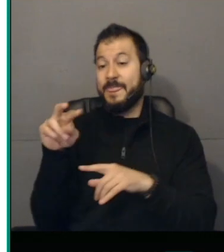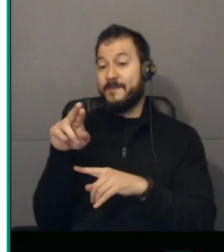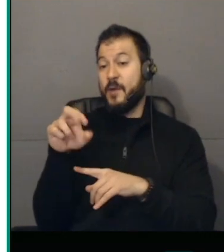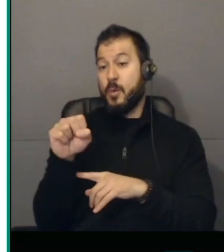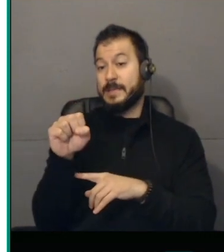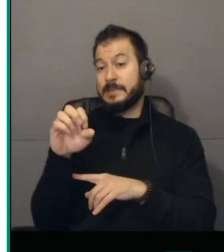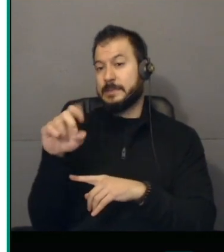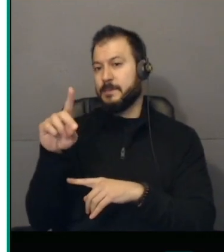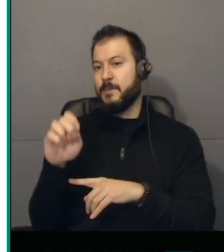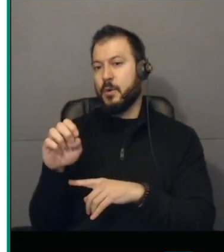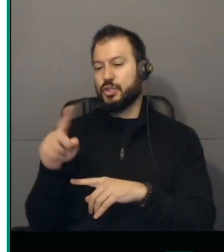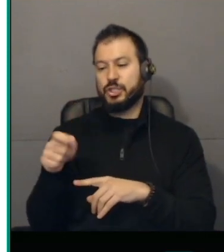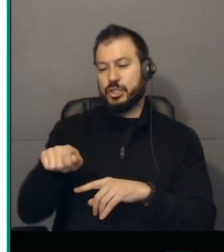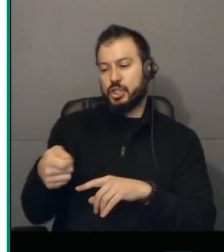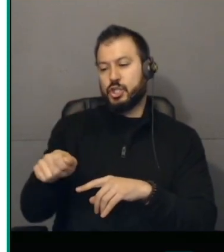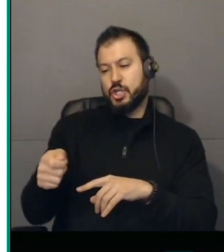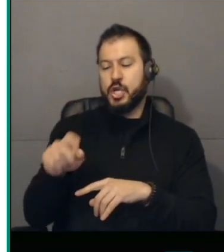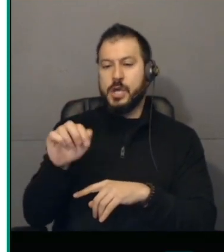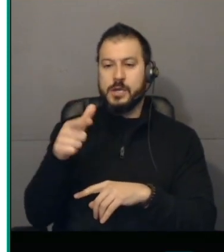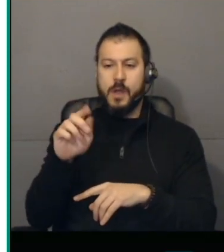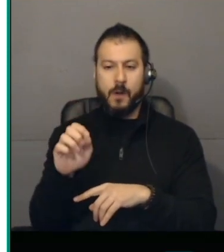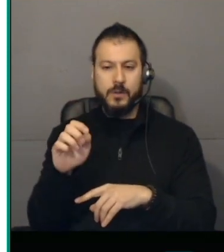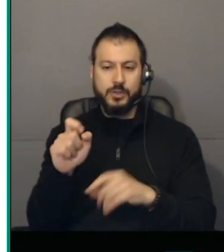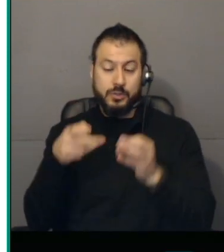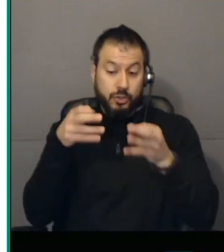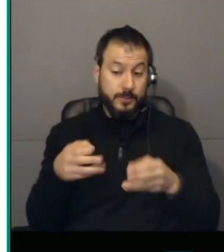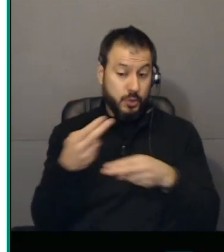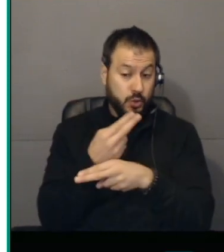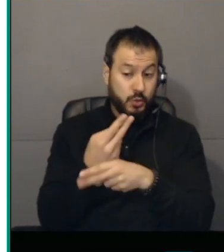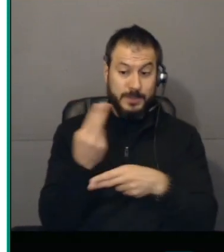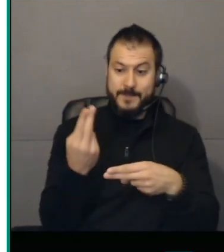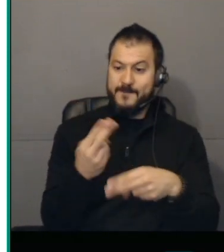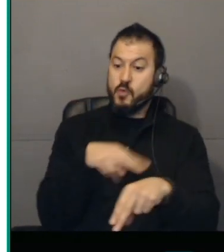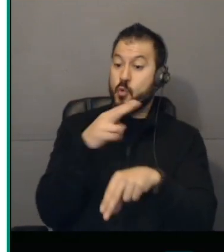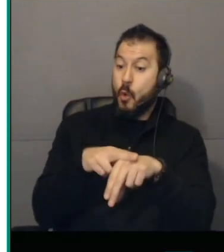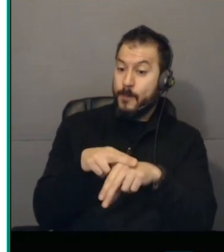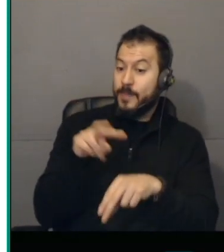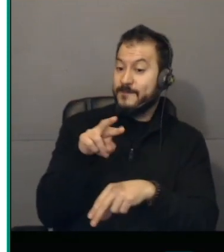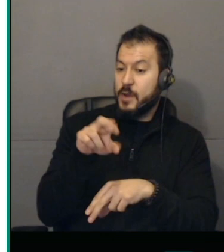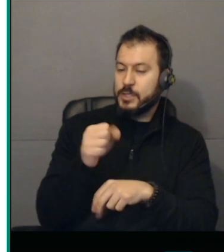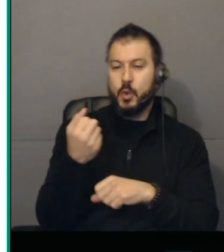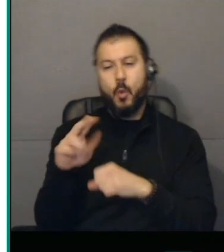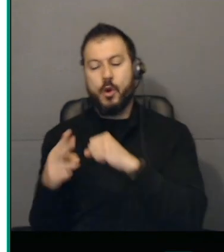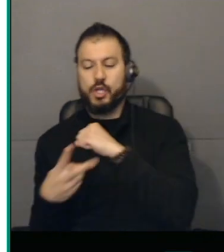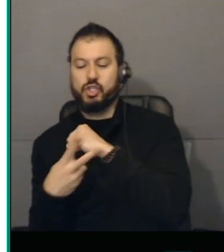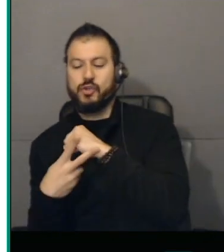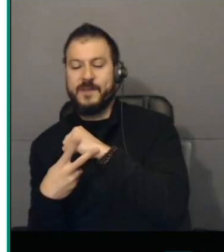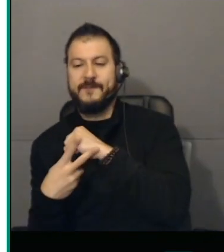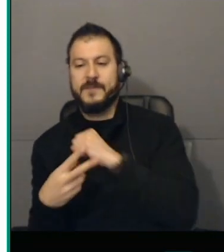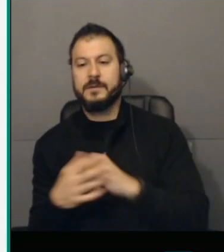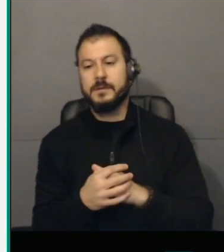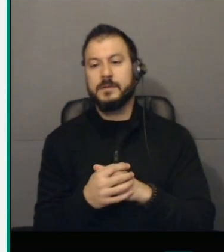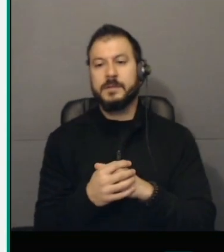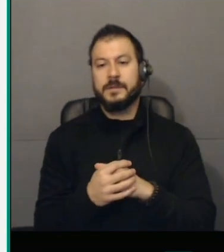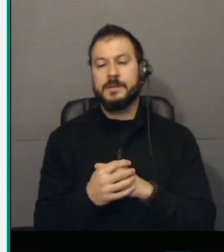mode here is just a toggle that we use to determine whether it should use the normal VRS texture or the conservative one.